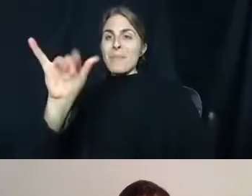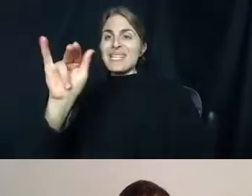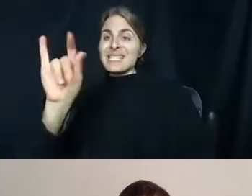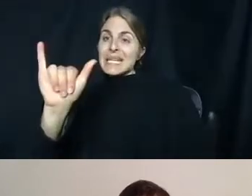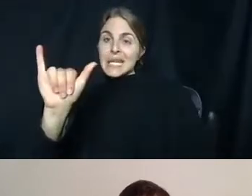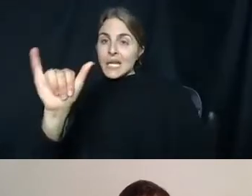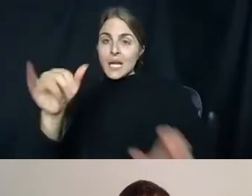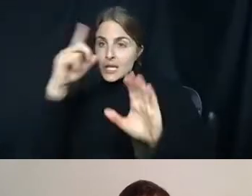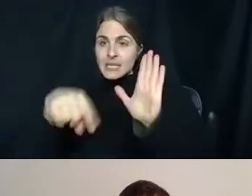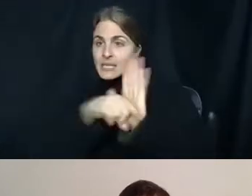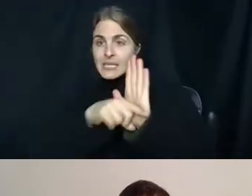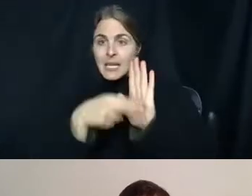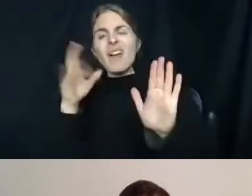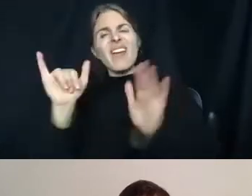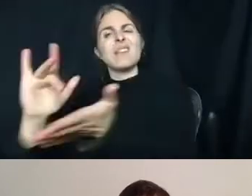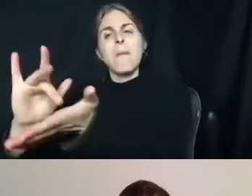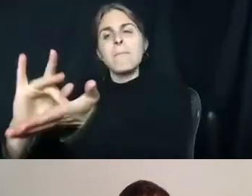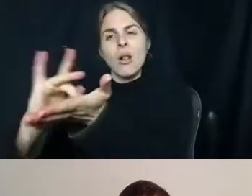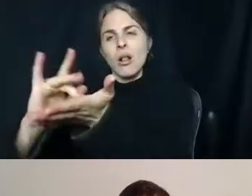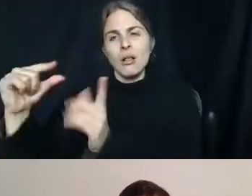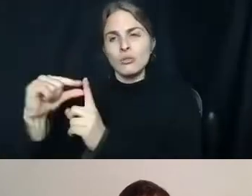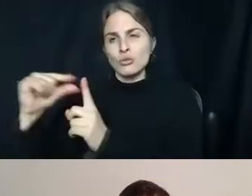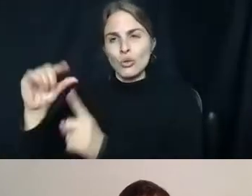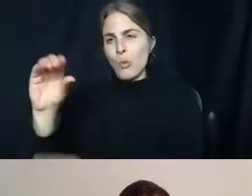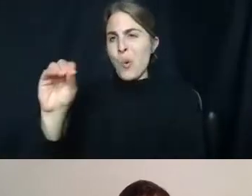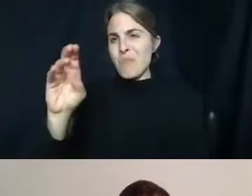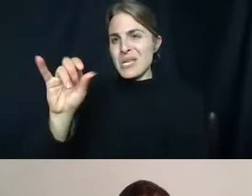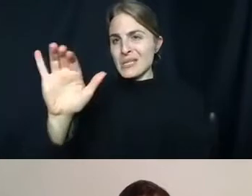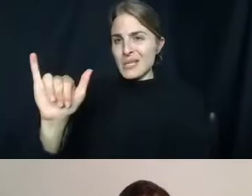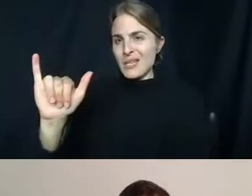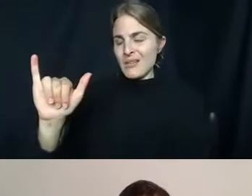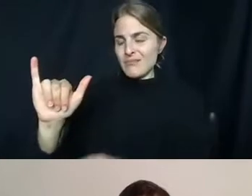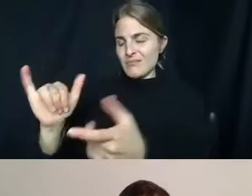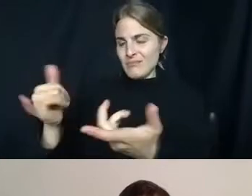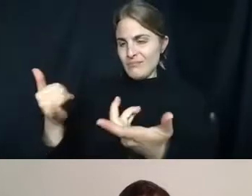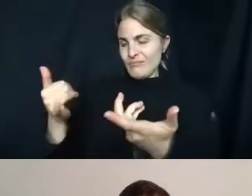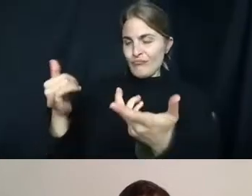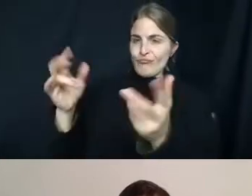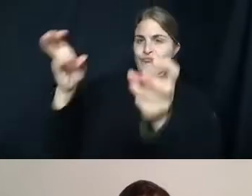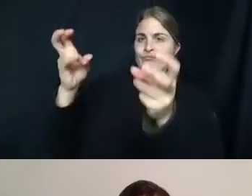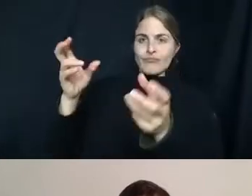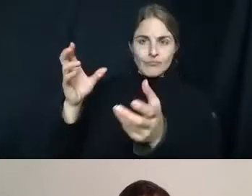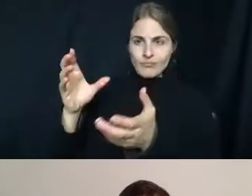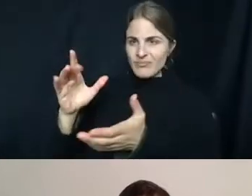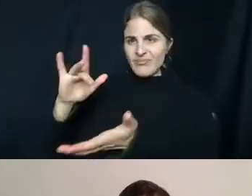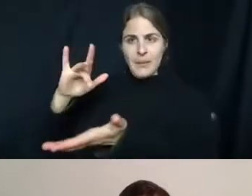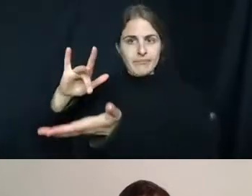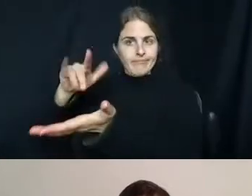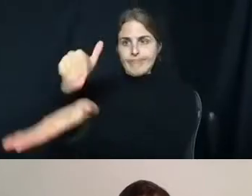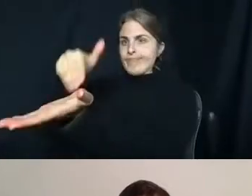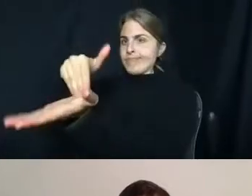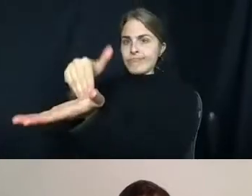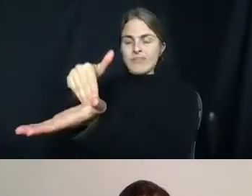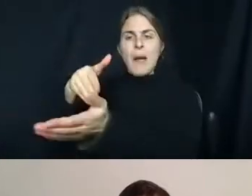the medicalized concept of fatness, the medicalization, pathologization of